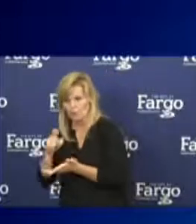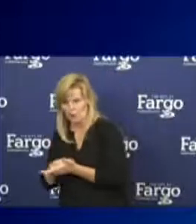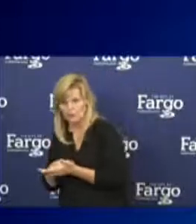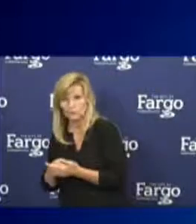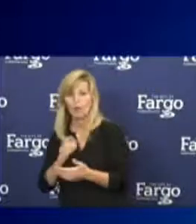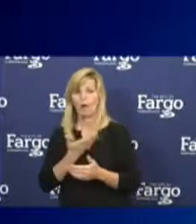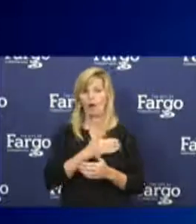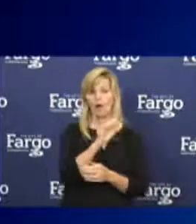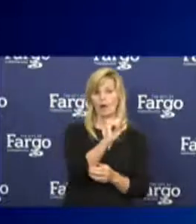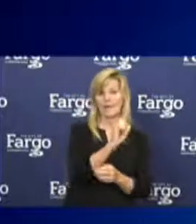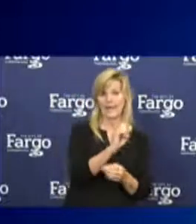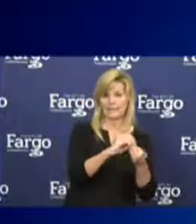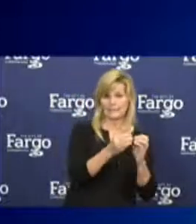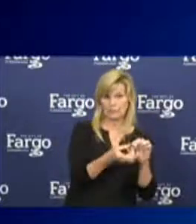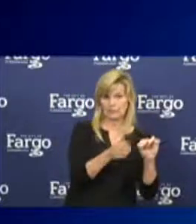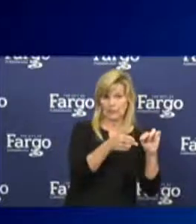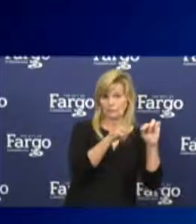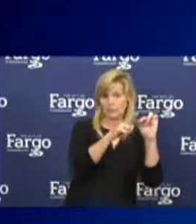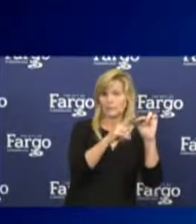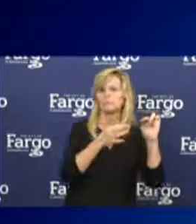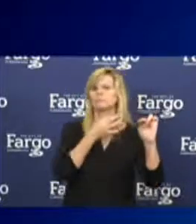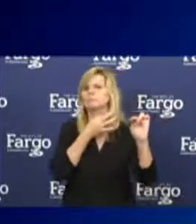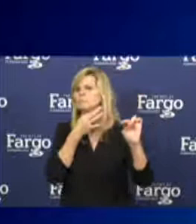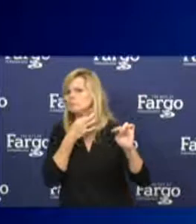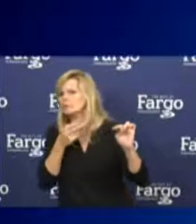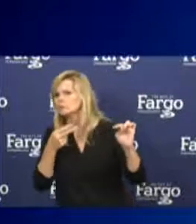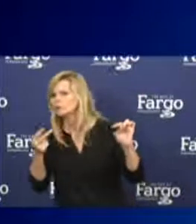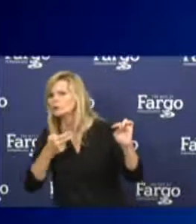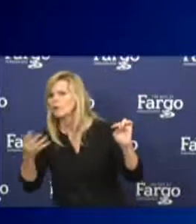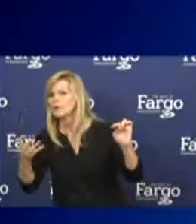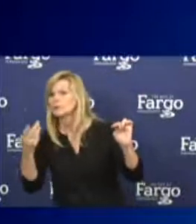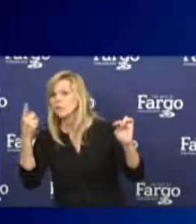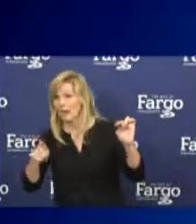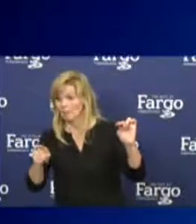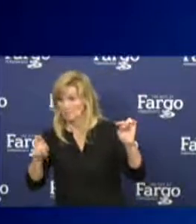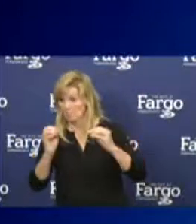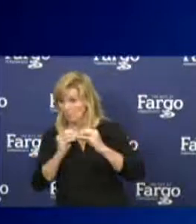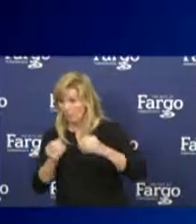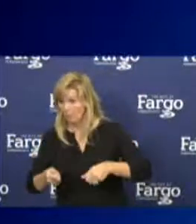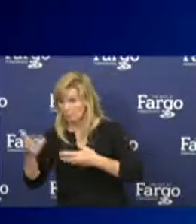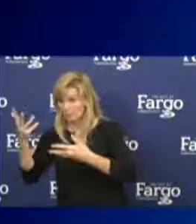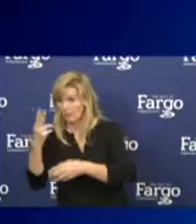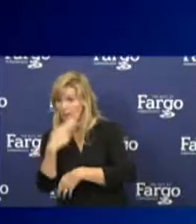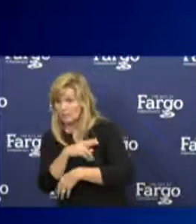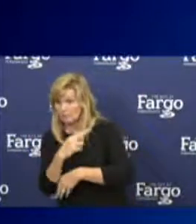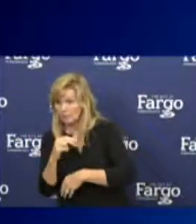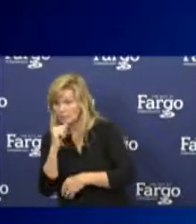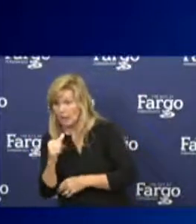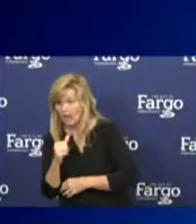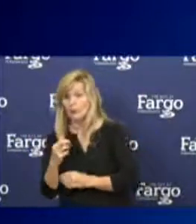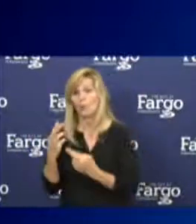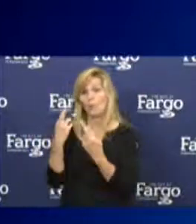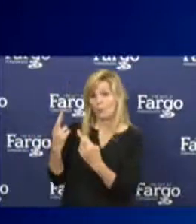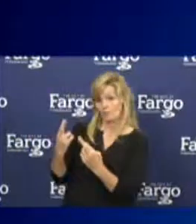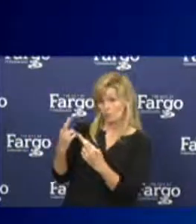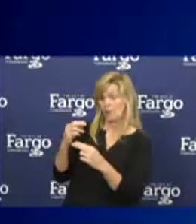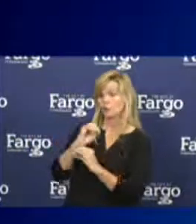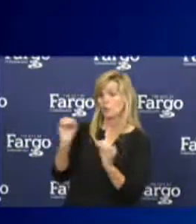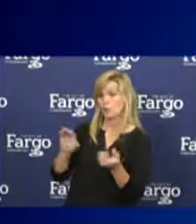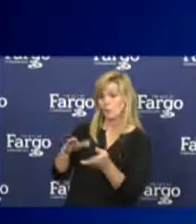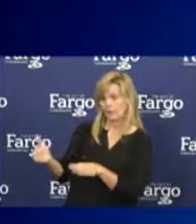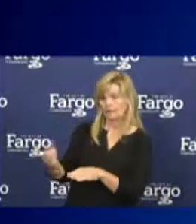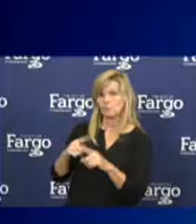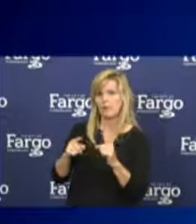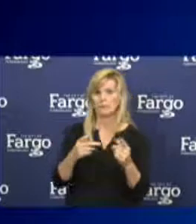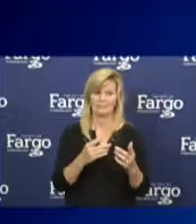cases, we kind of want to watch what's going to be happening in our hospitalizations and hopefully no deaths, but what follows in the 2 to